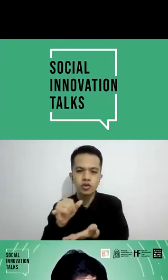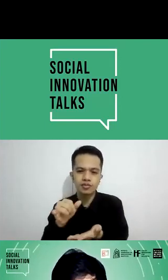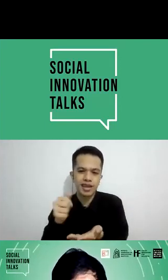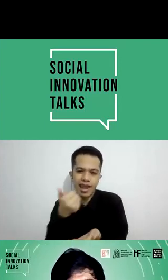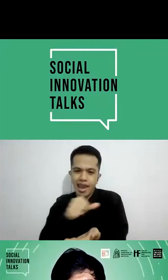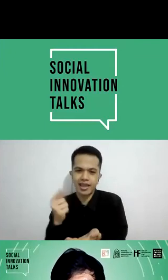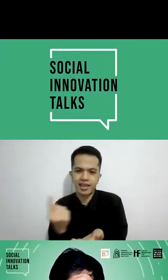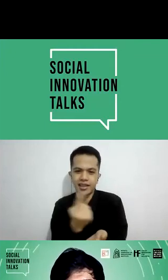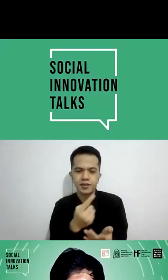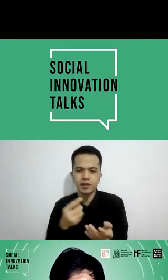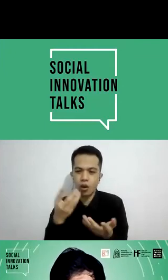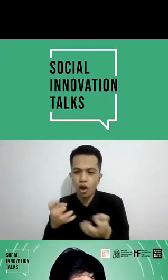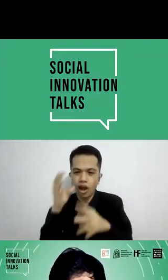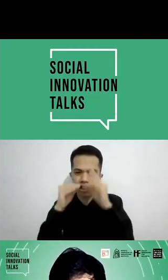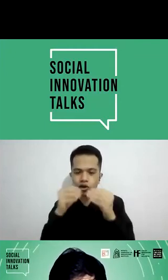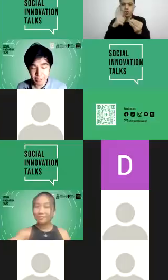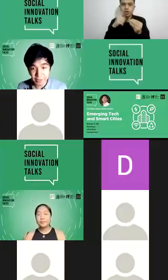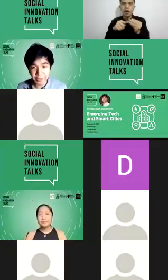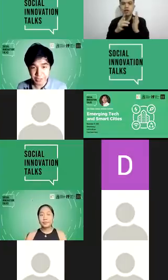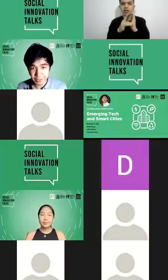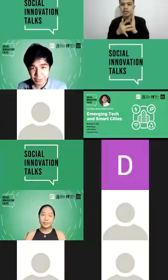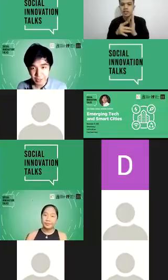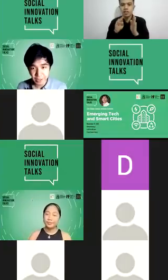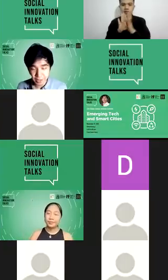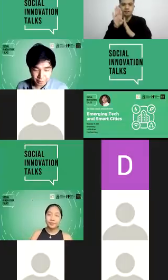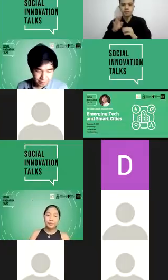who wants to learn more about digital innovation.